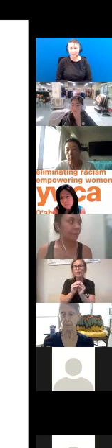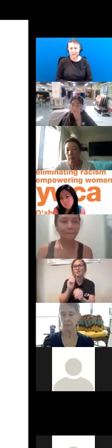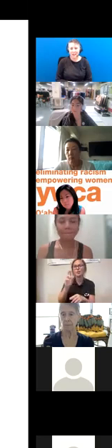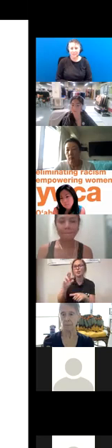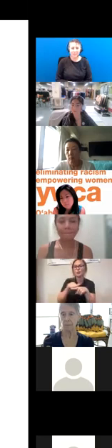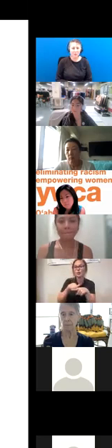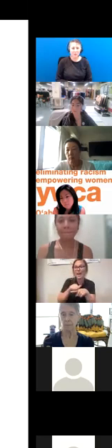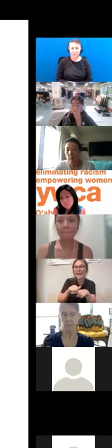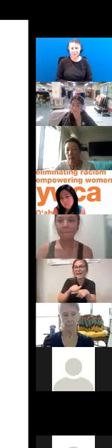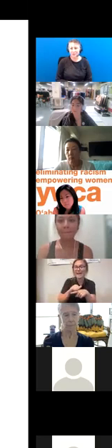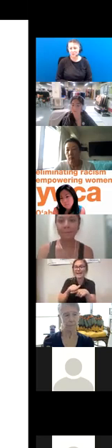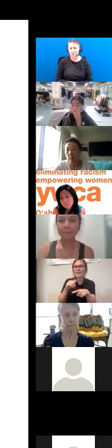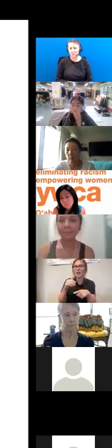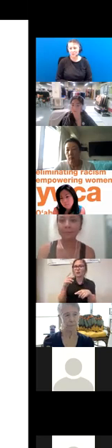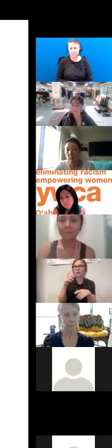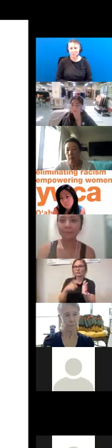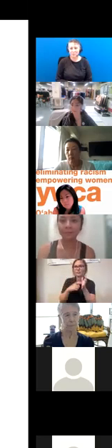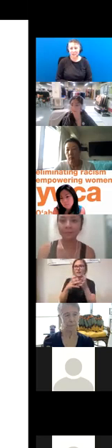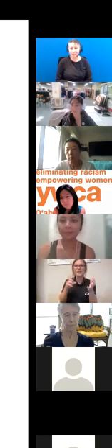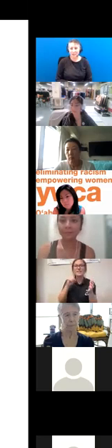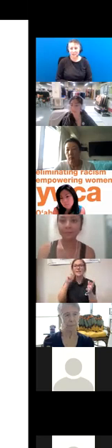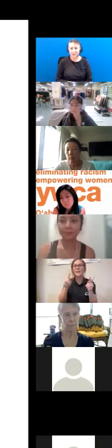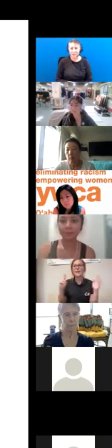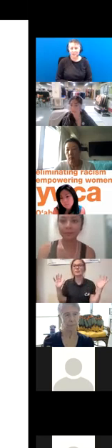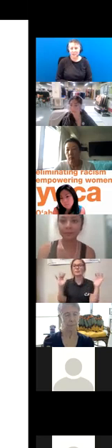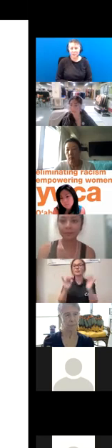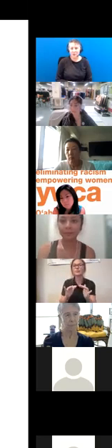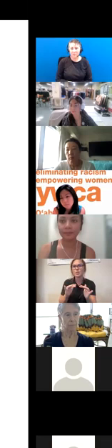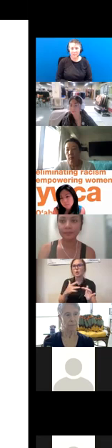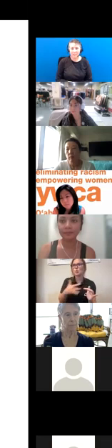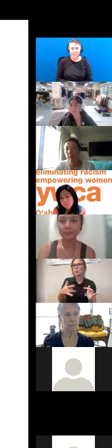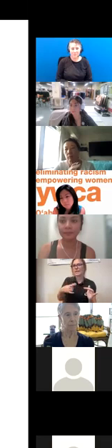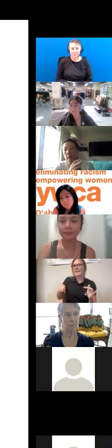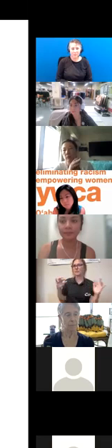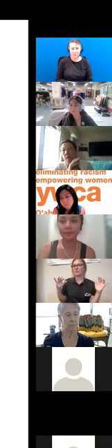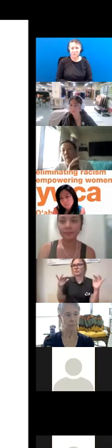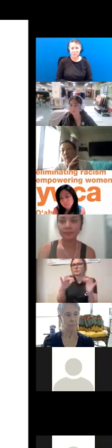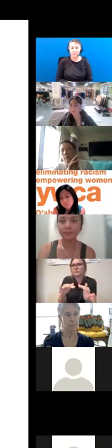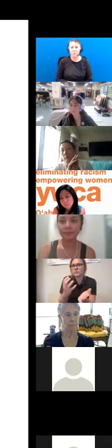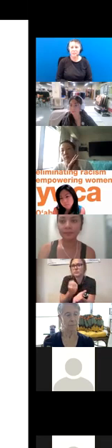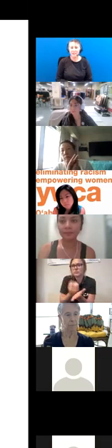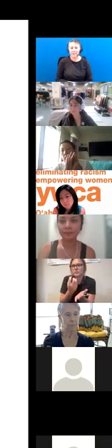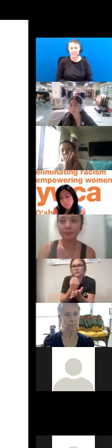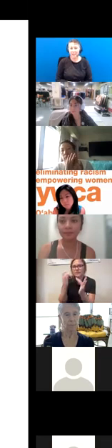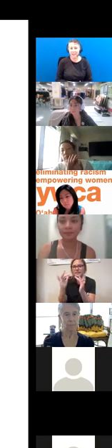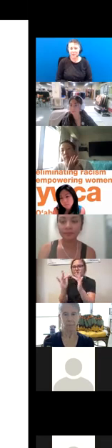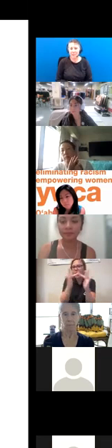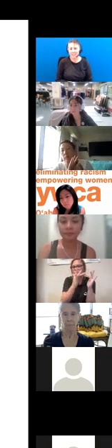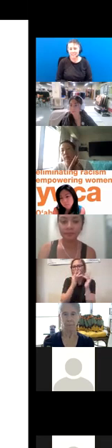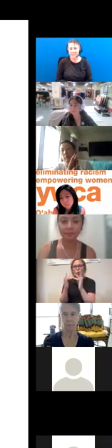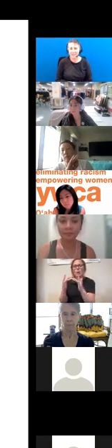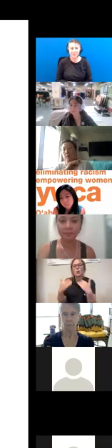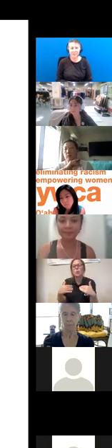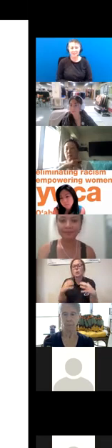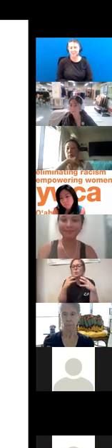when they have a conference or there's a training that requires a lot of deaf people to go to, usually they end up